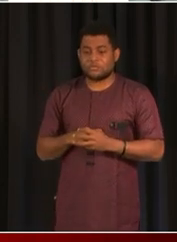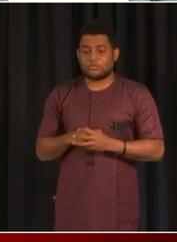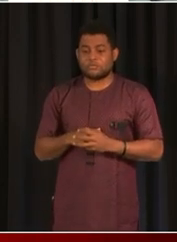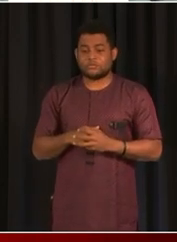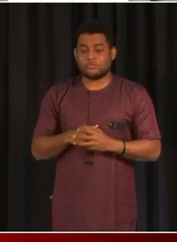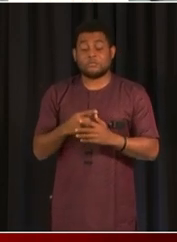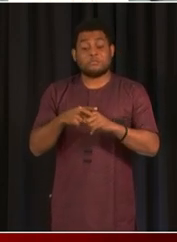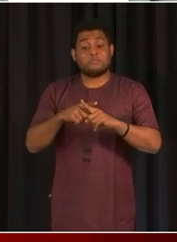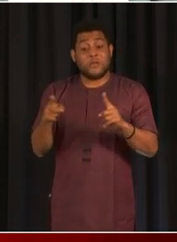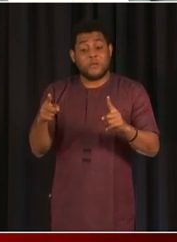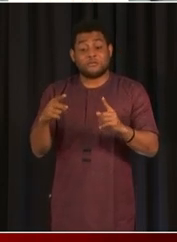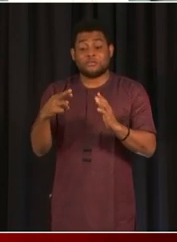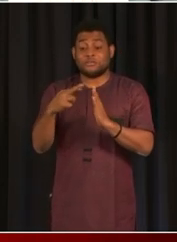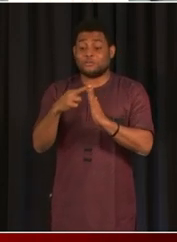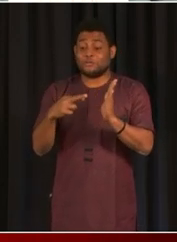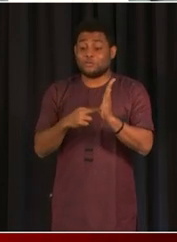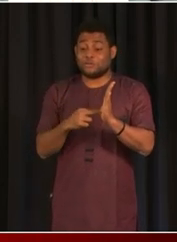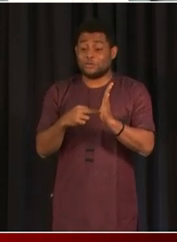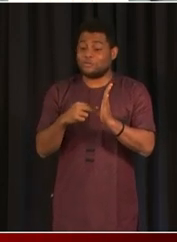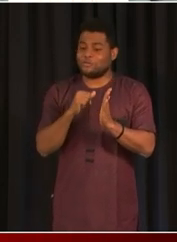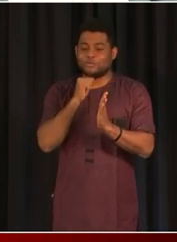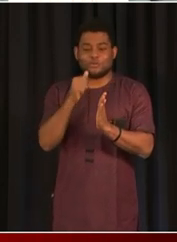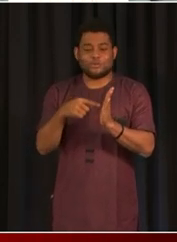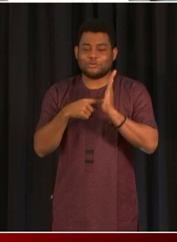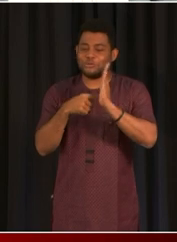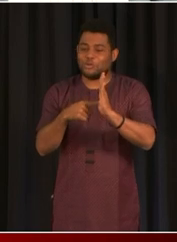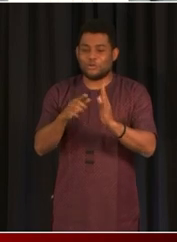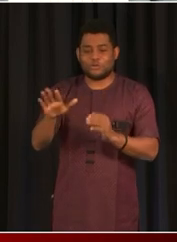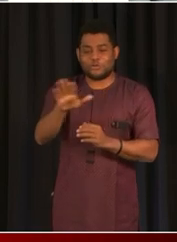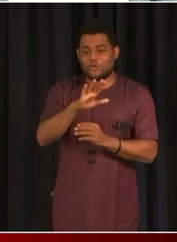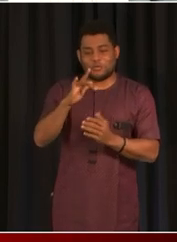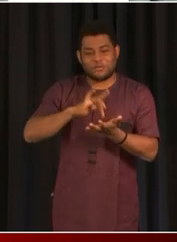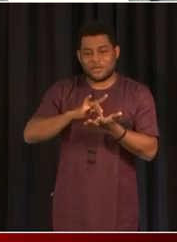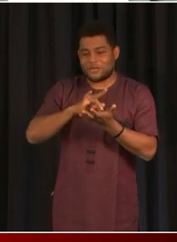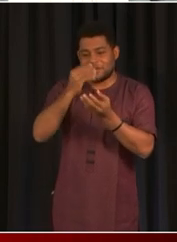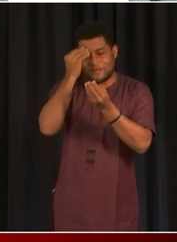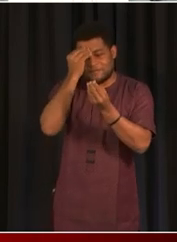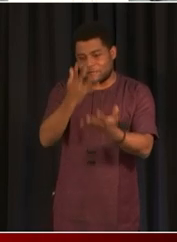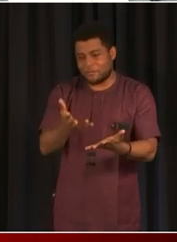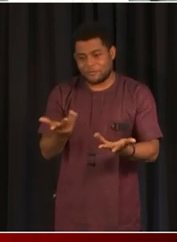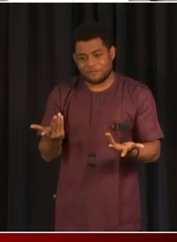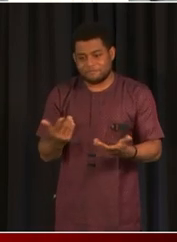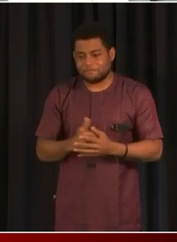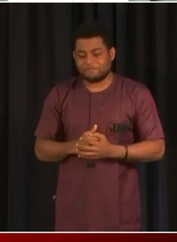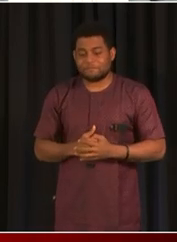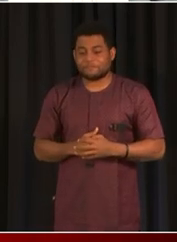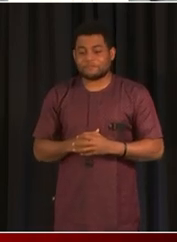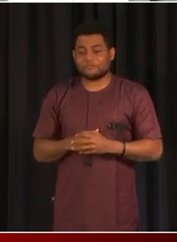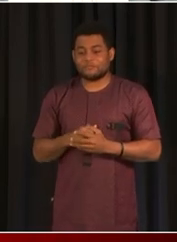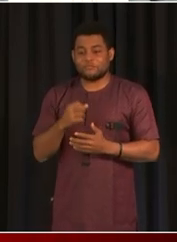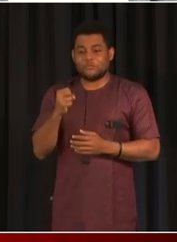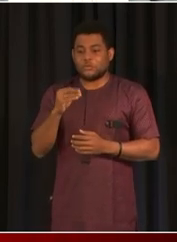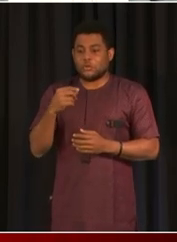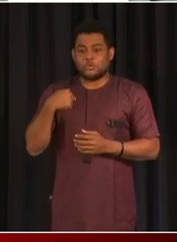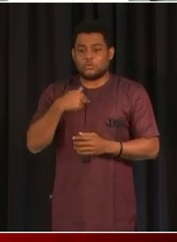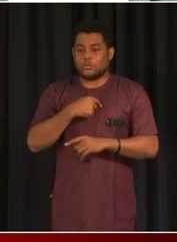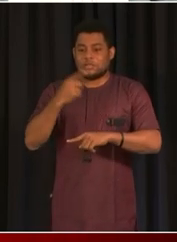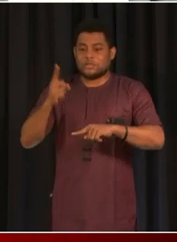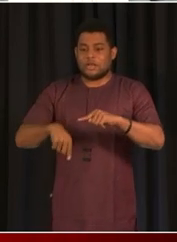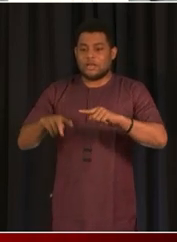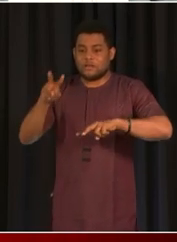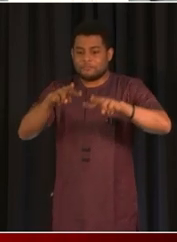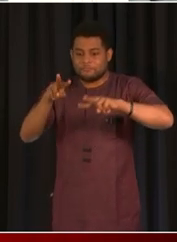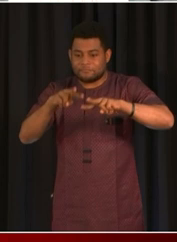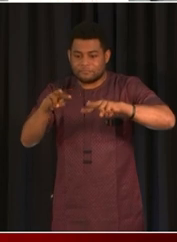not have any of your medical information in it to be able to sort some person who is